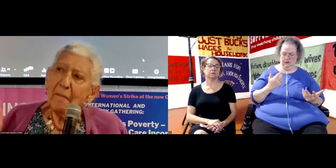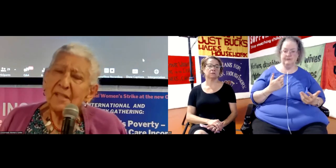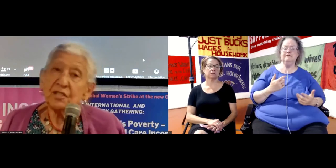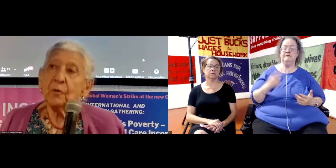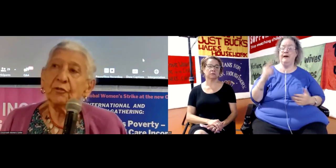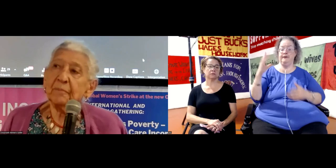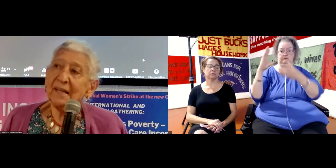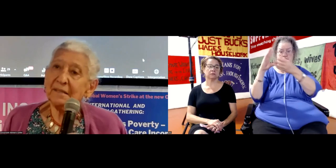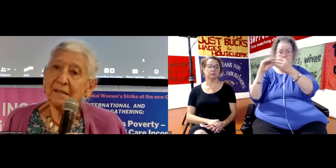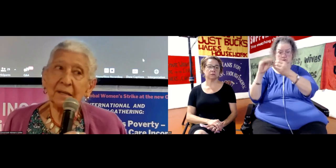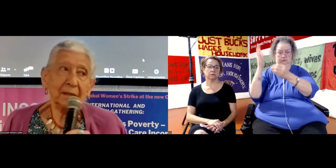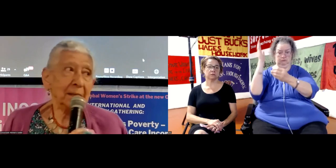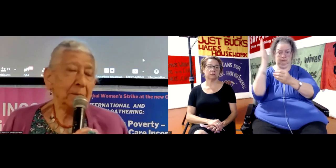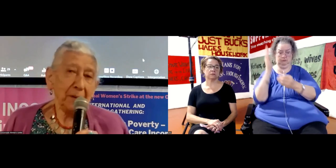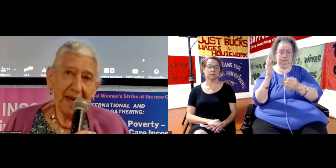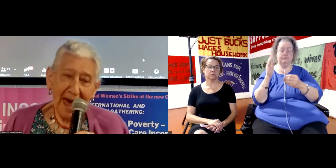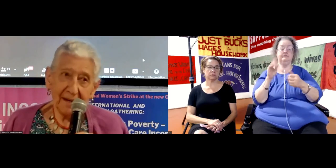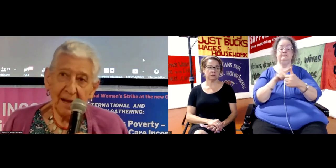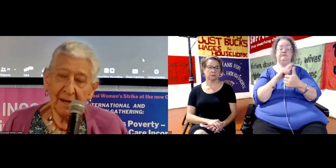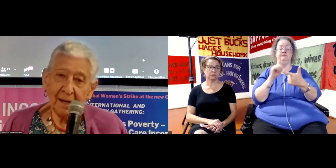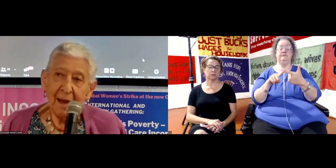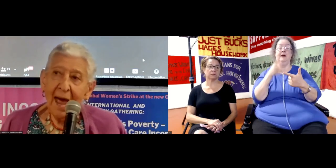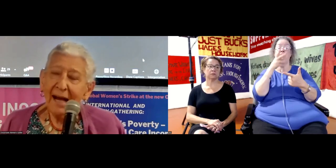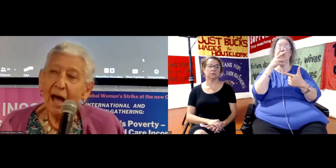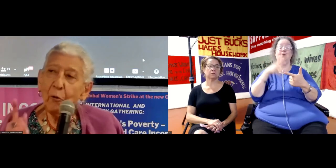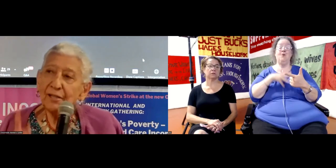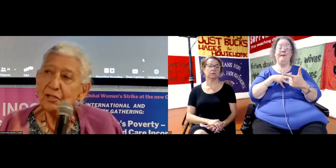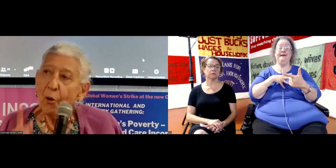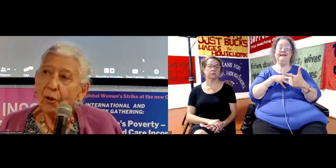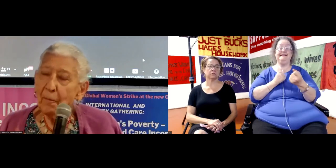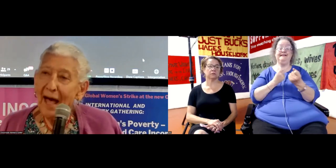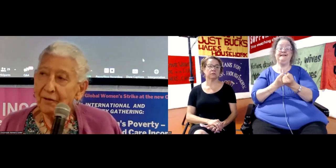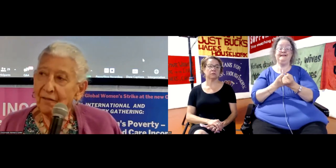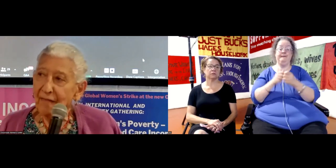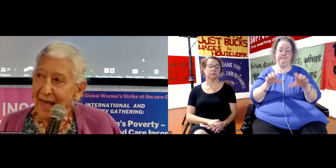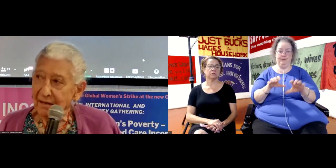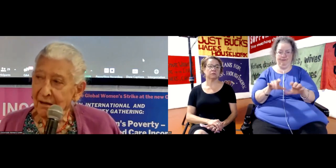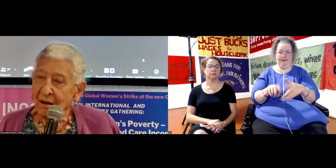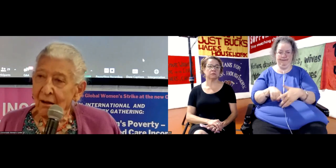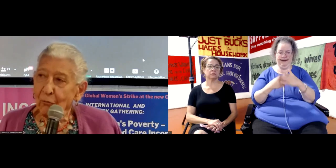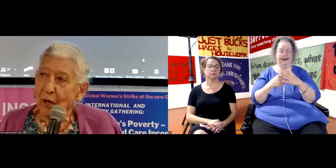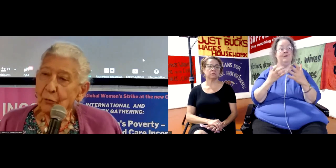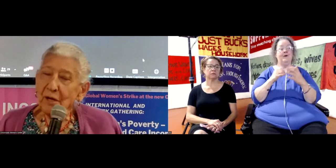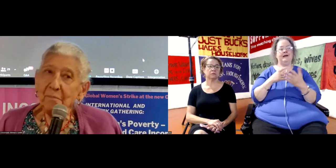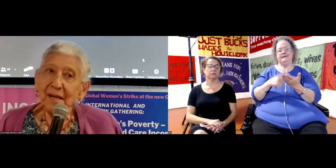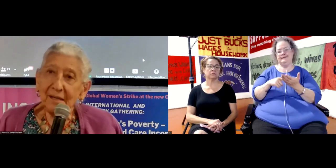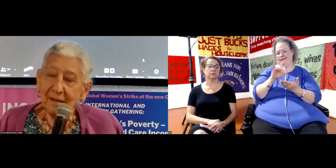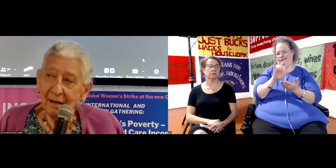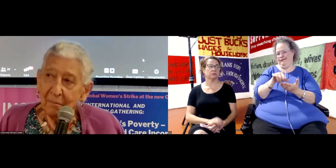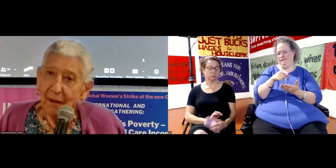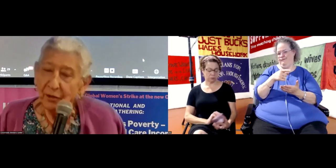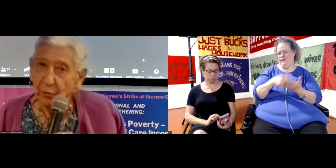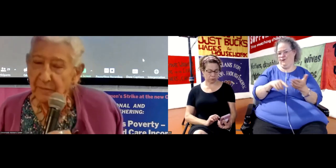The women's movement began, and I want to talk about that, what we